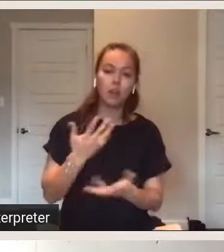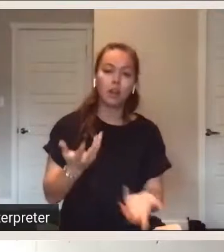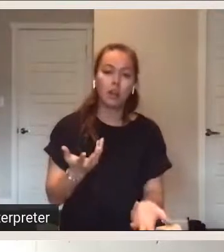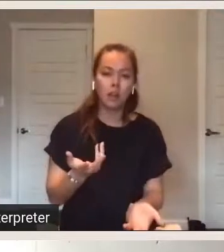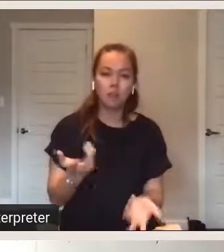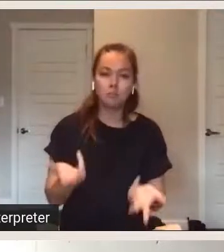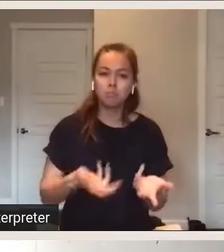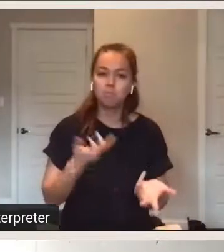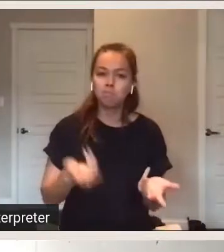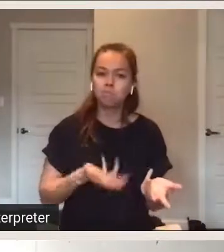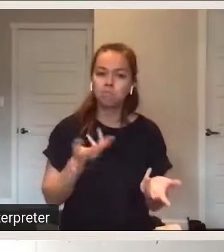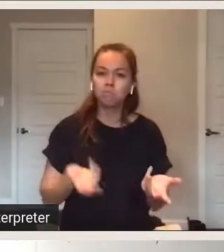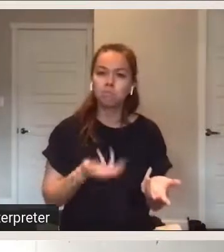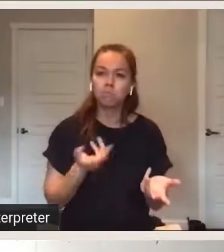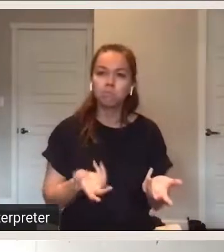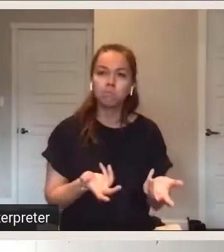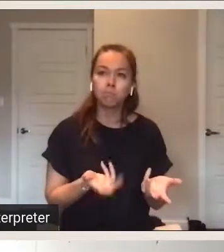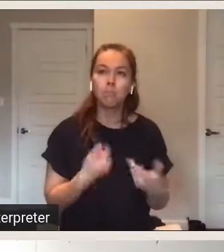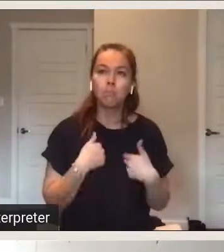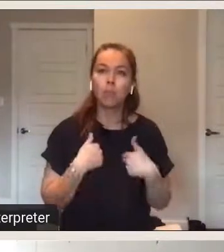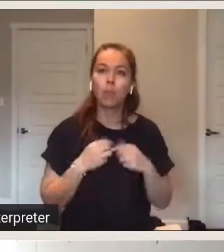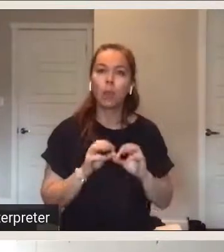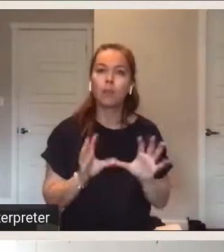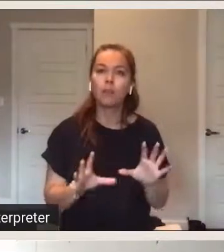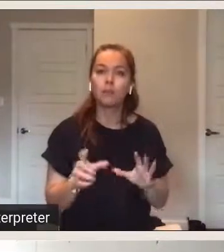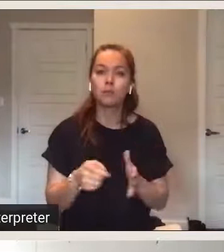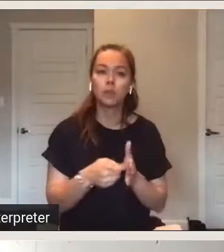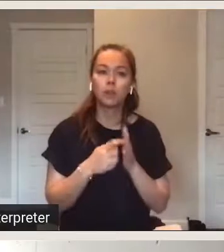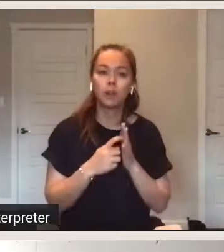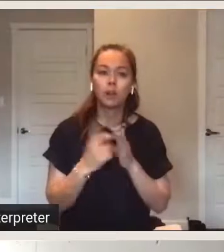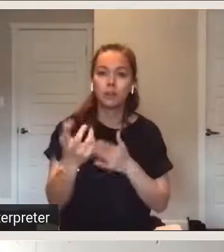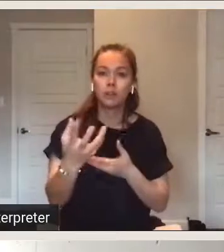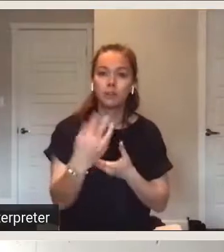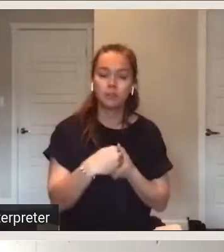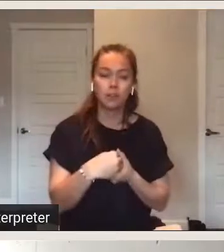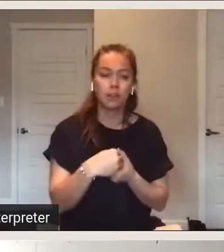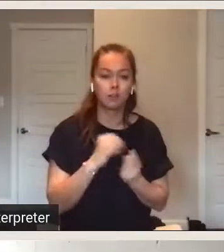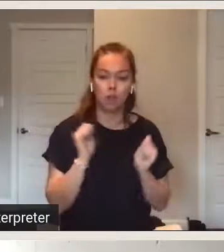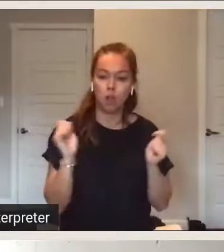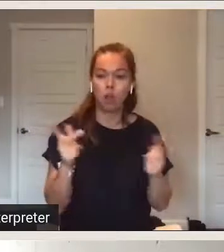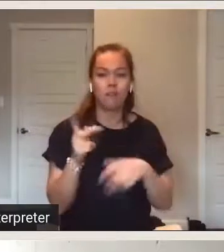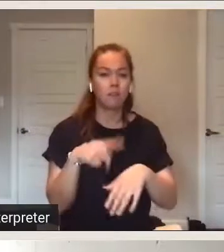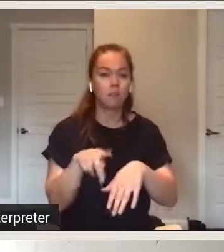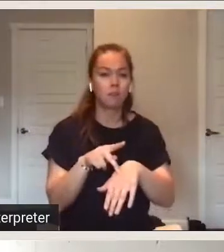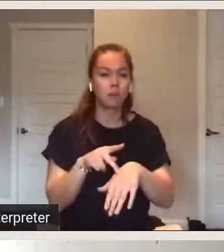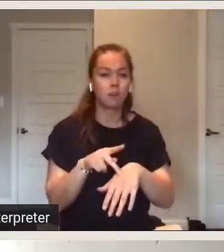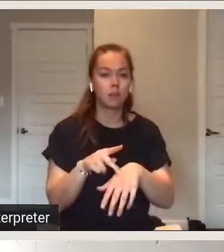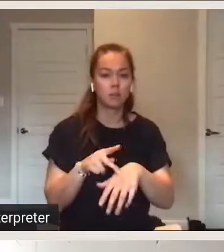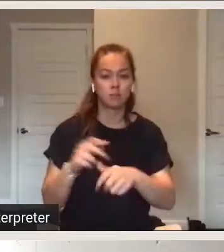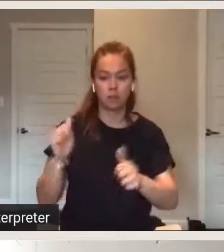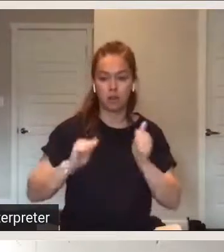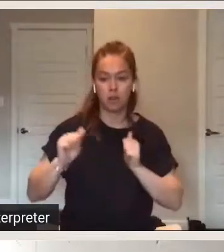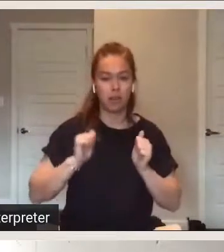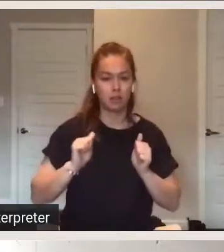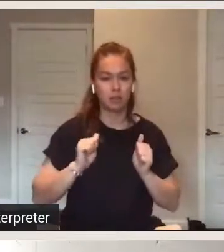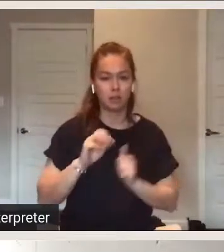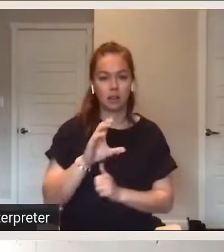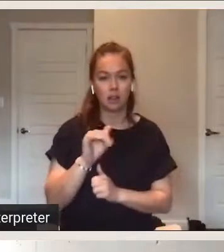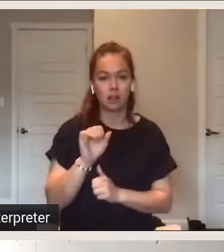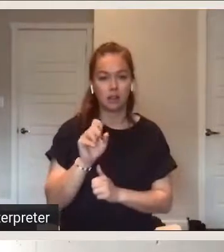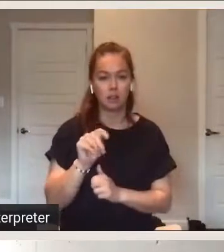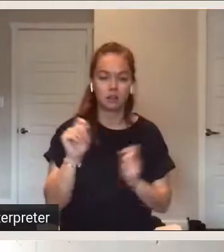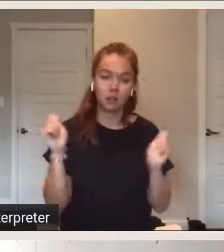it was important to like get an all Filipina cast firstly, like just to really have, you know,